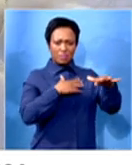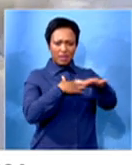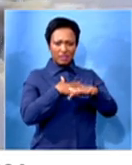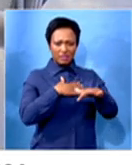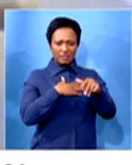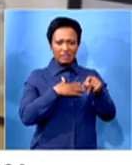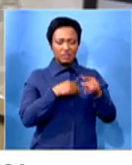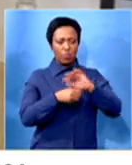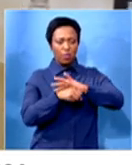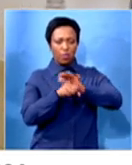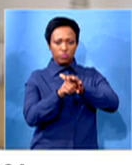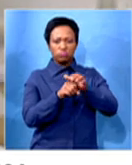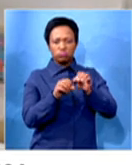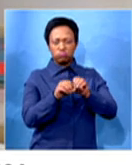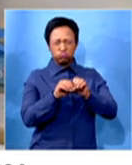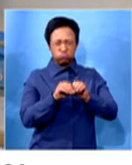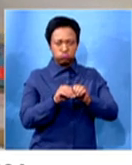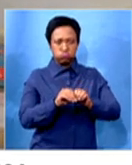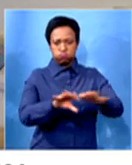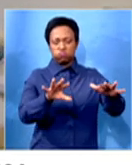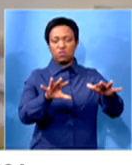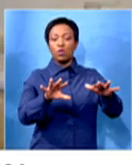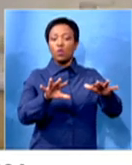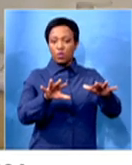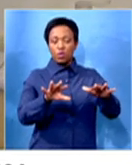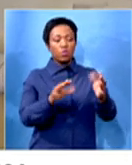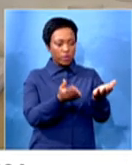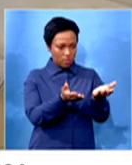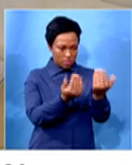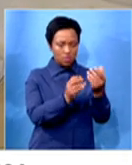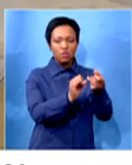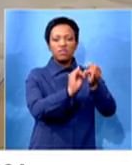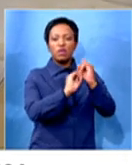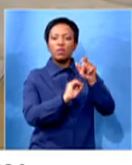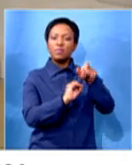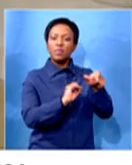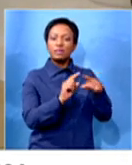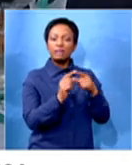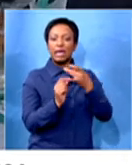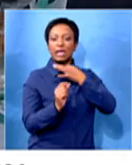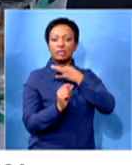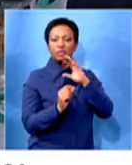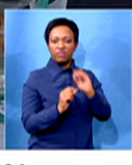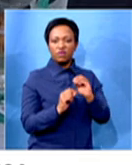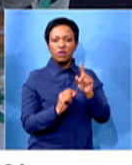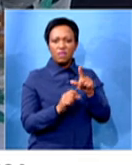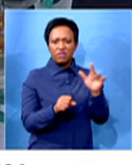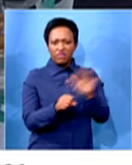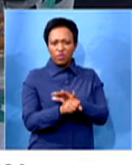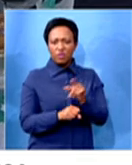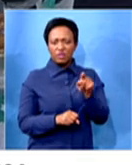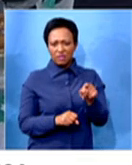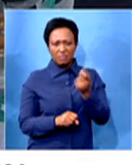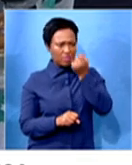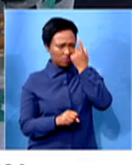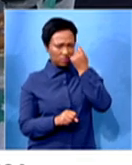COVID is being transmitted at the moment. So they're at risk. And then they have to be fully informed. They need to understand